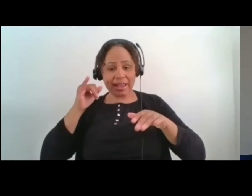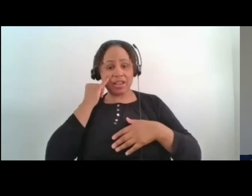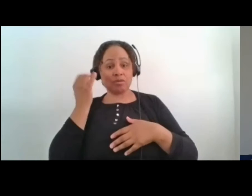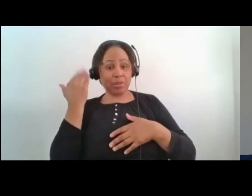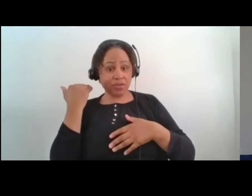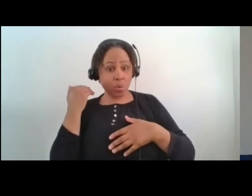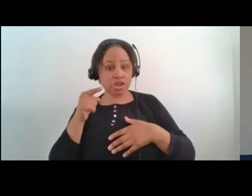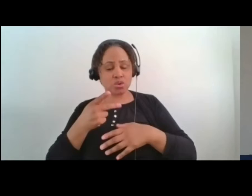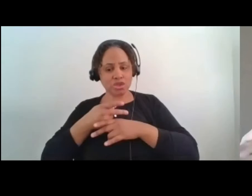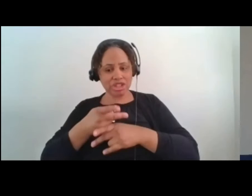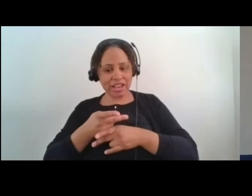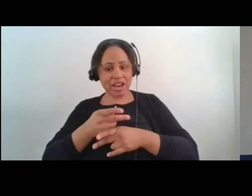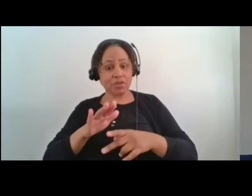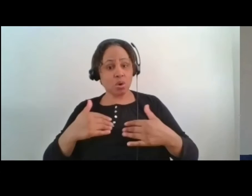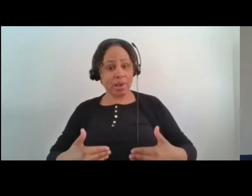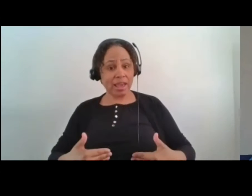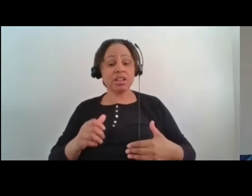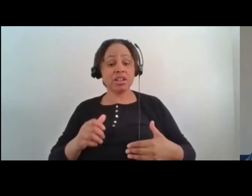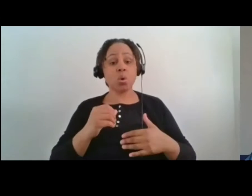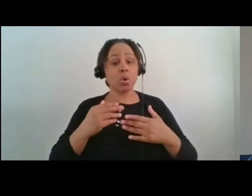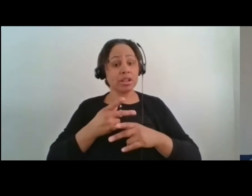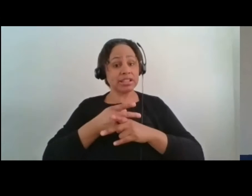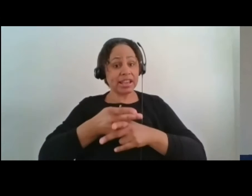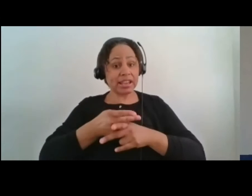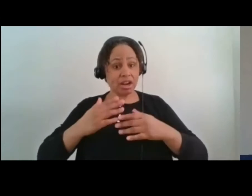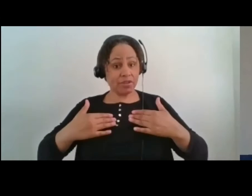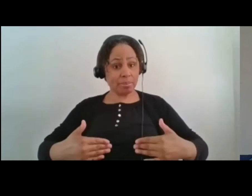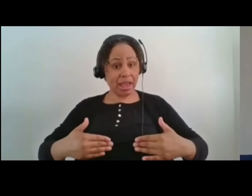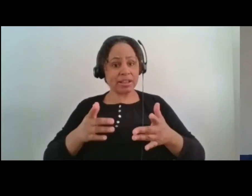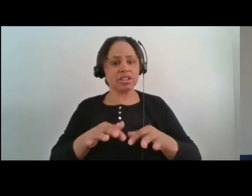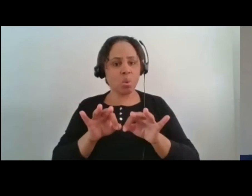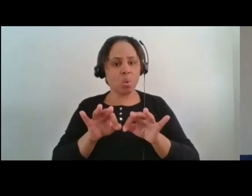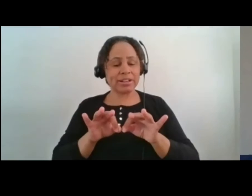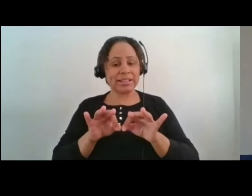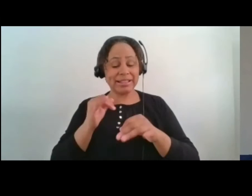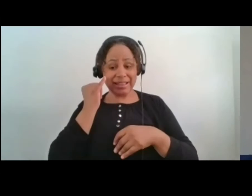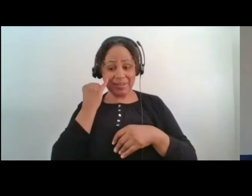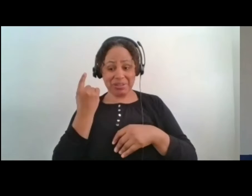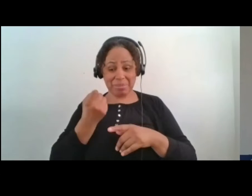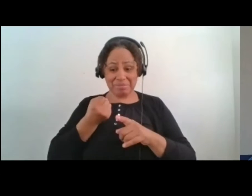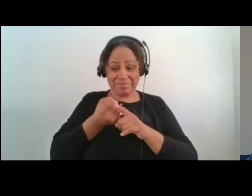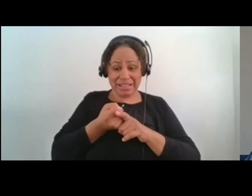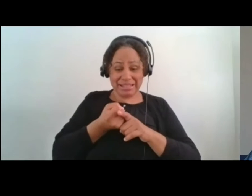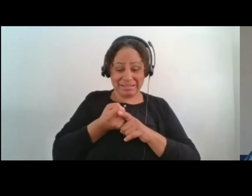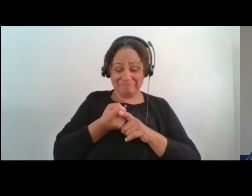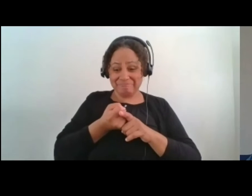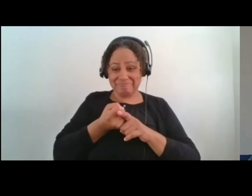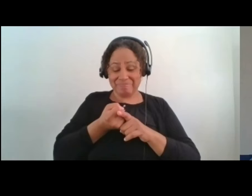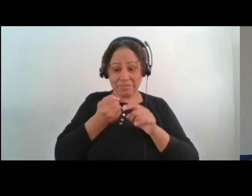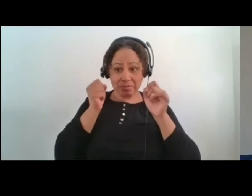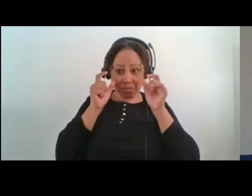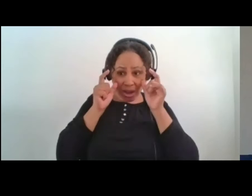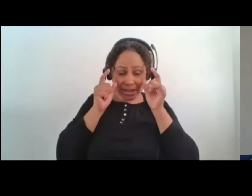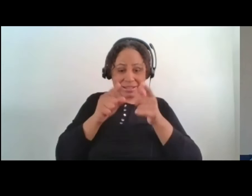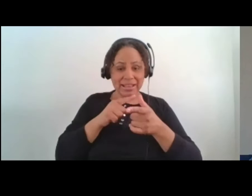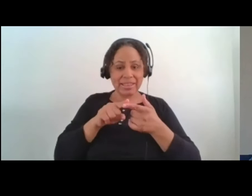extremely important. But if something does happen, then that should double your relationship with Allah subhanahu wa ta'ala,